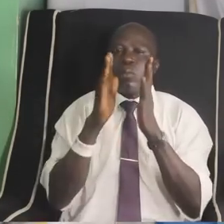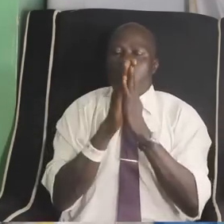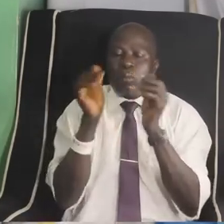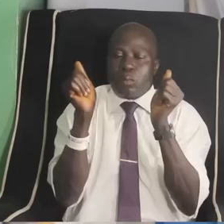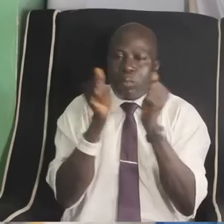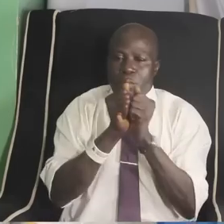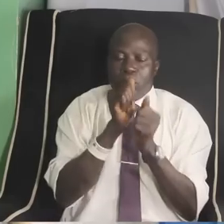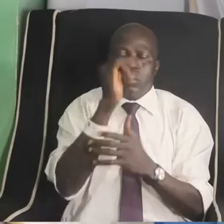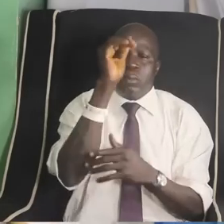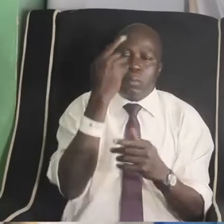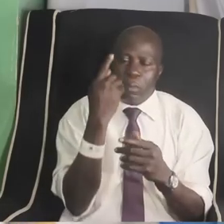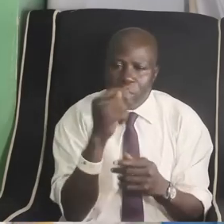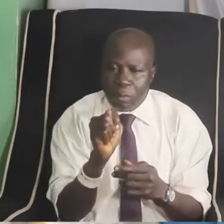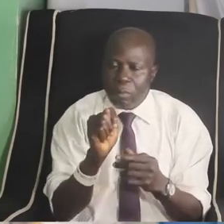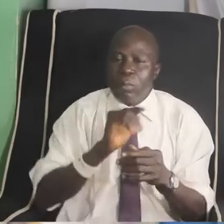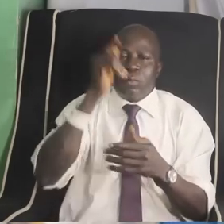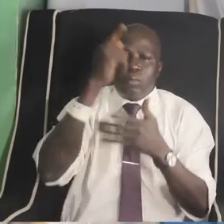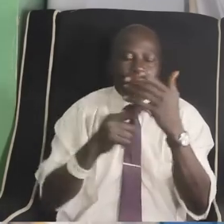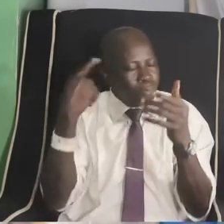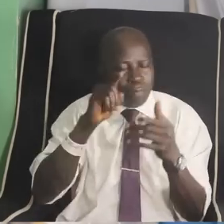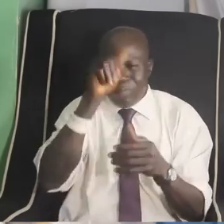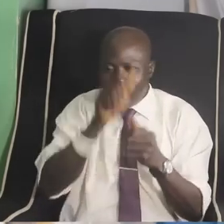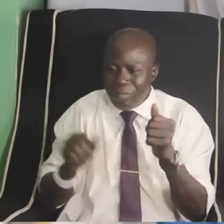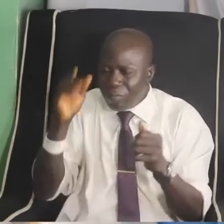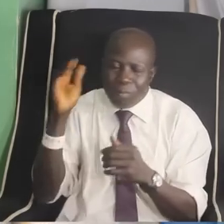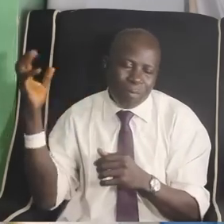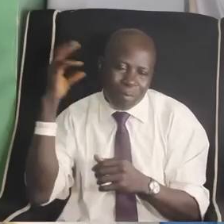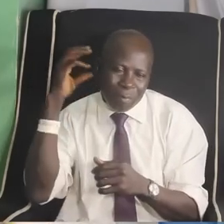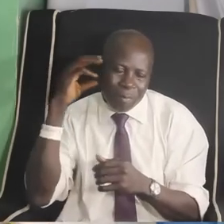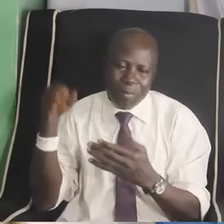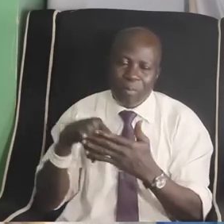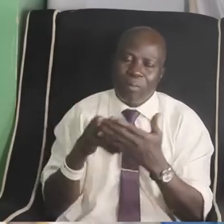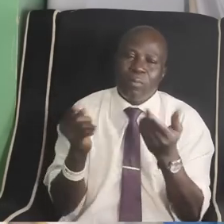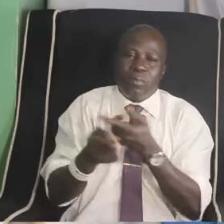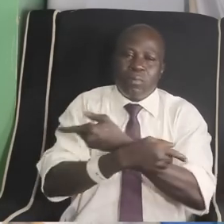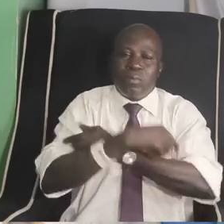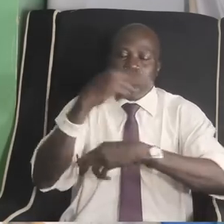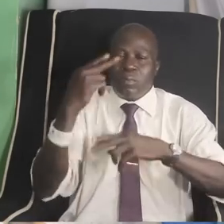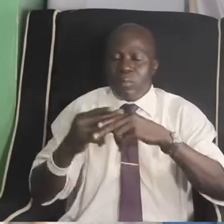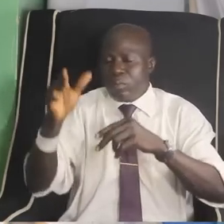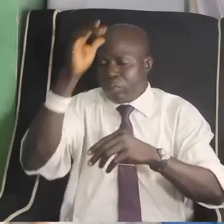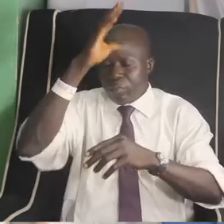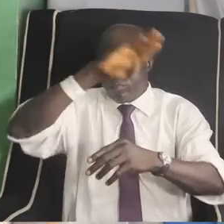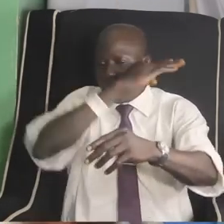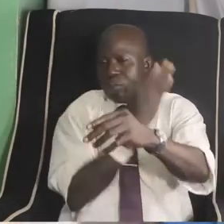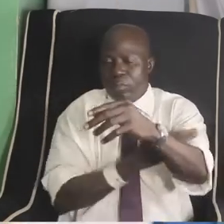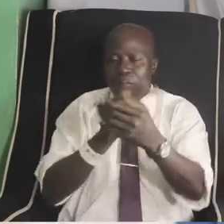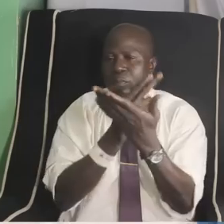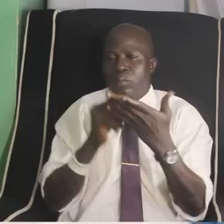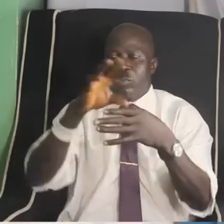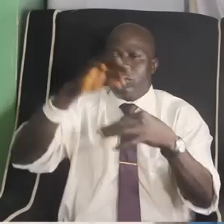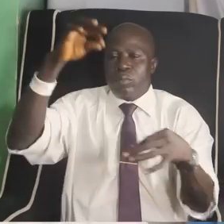with it. For everyone that is hearing me today. In the name of the Father, Son, and